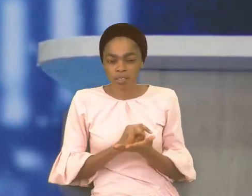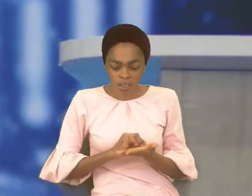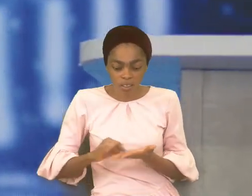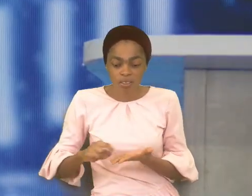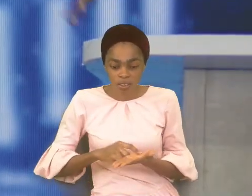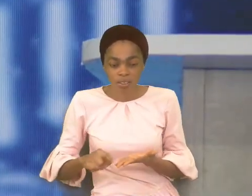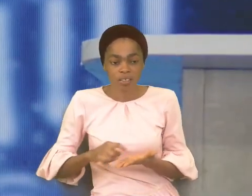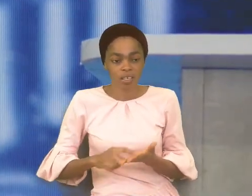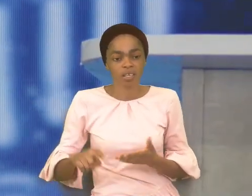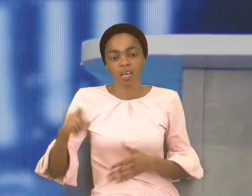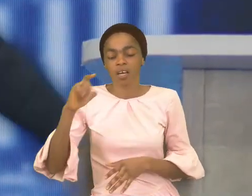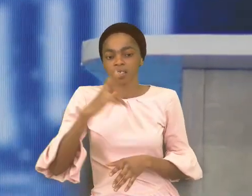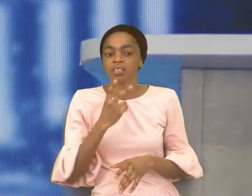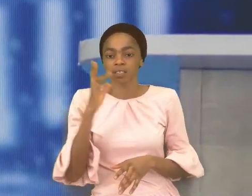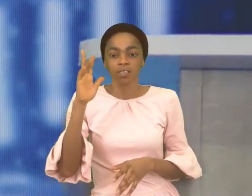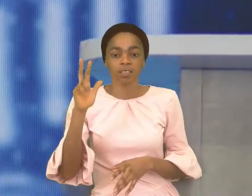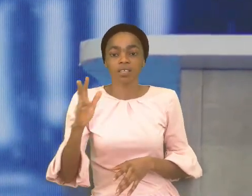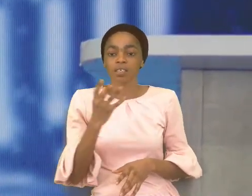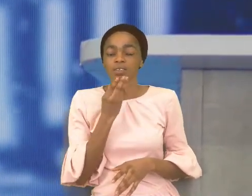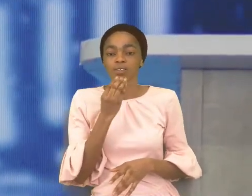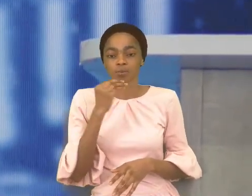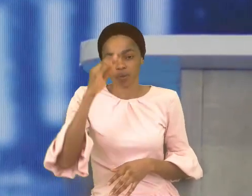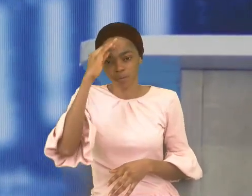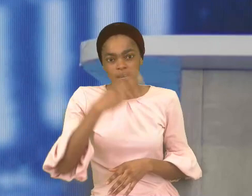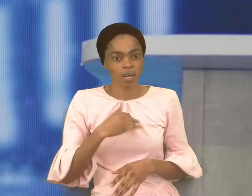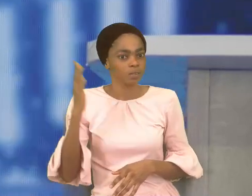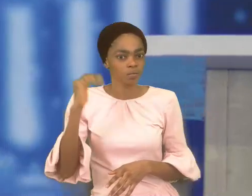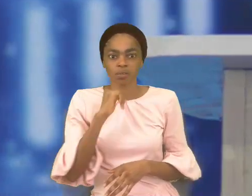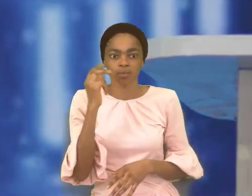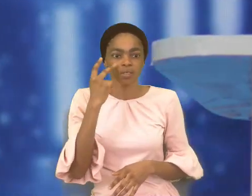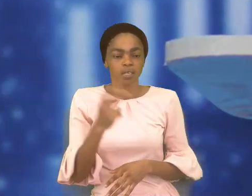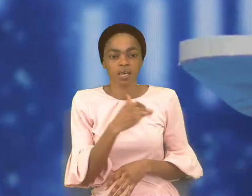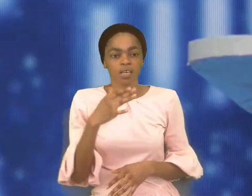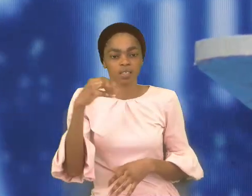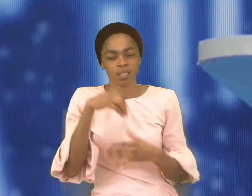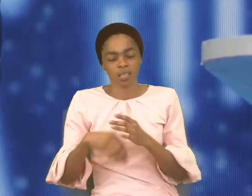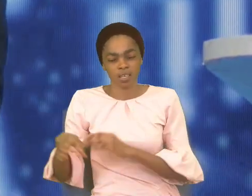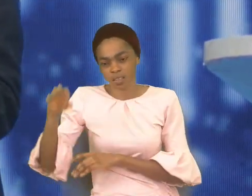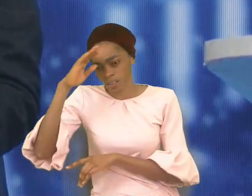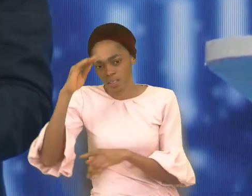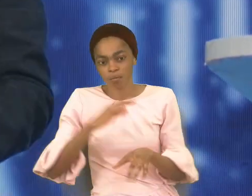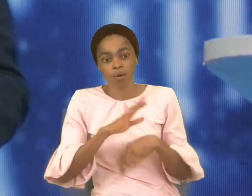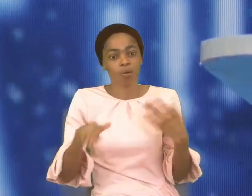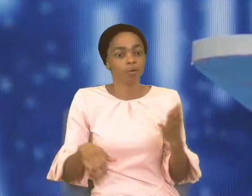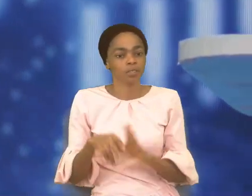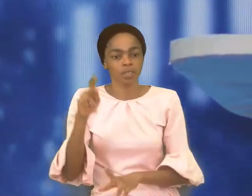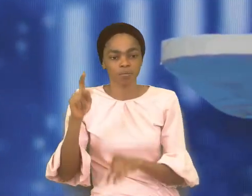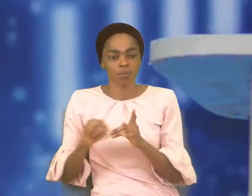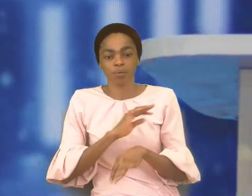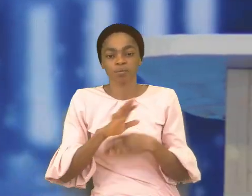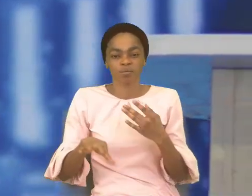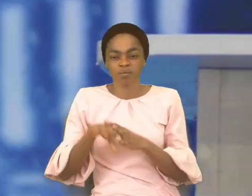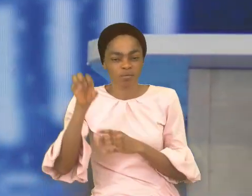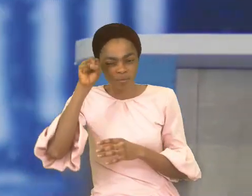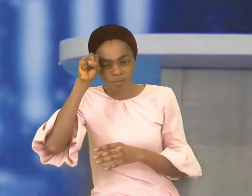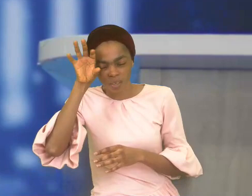on them, all the people that had known, all the magicians that heard that the king had forgotten